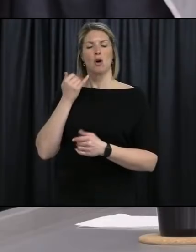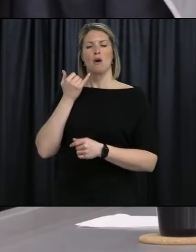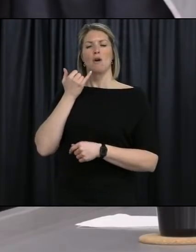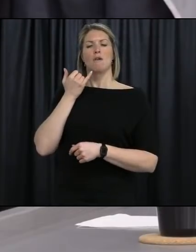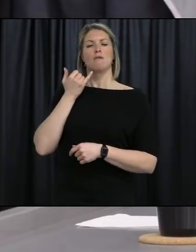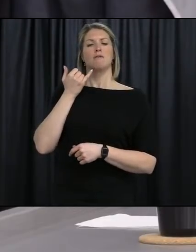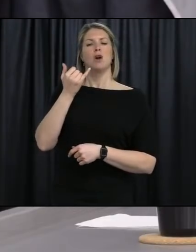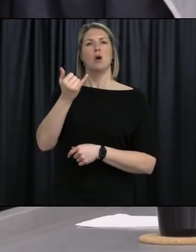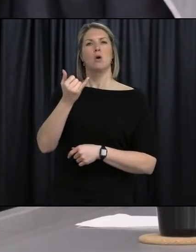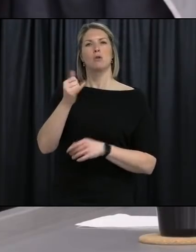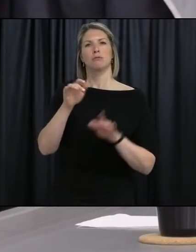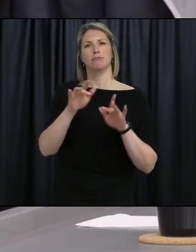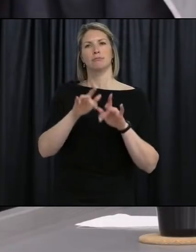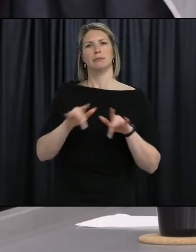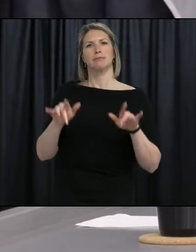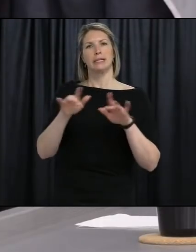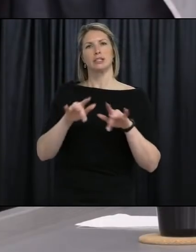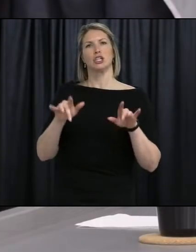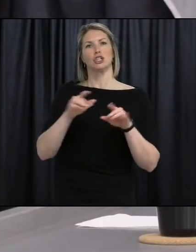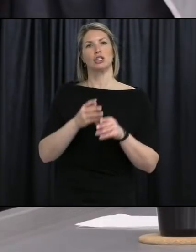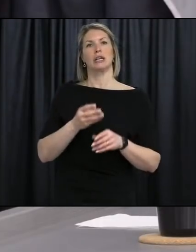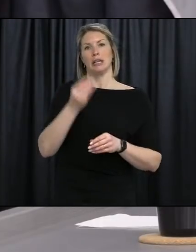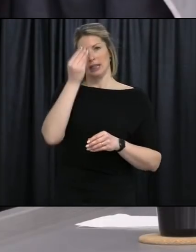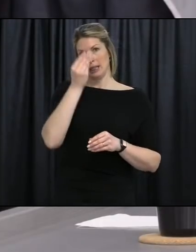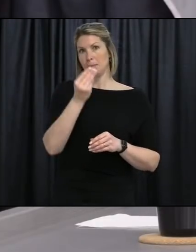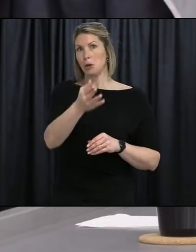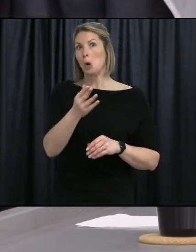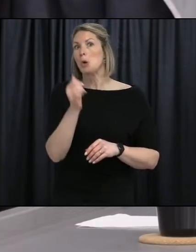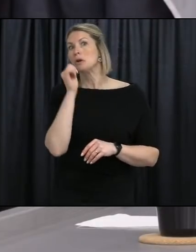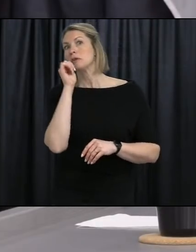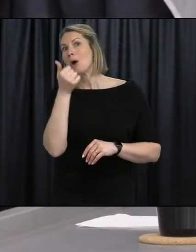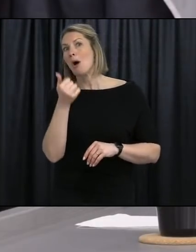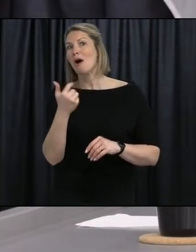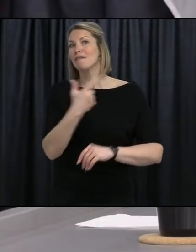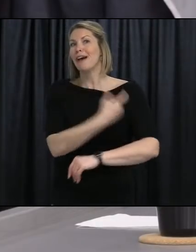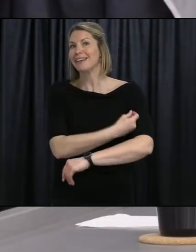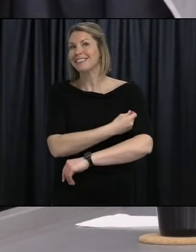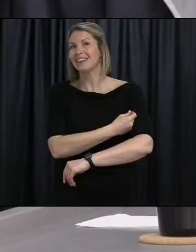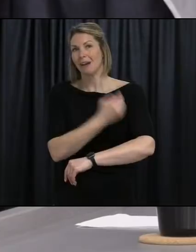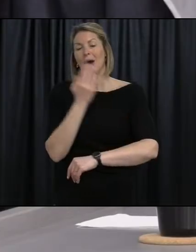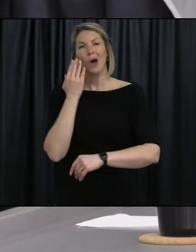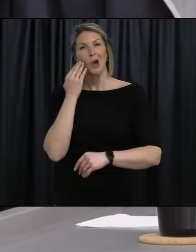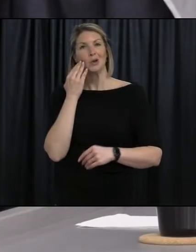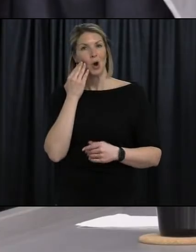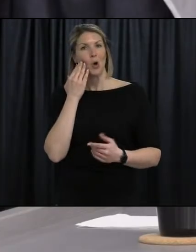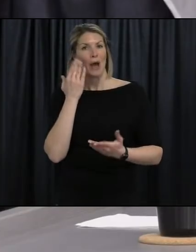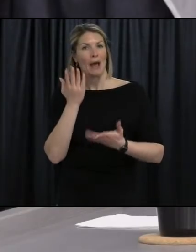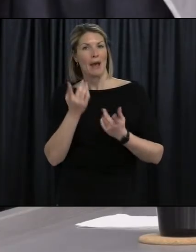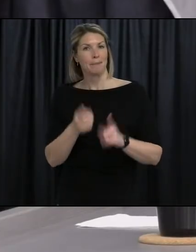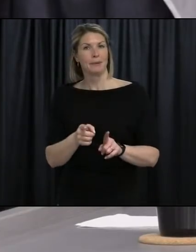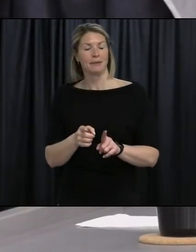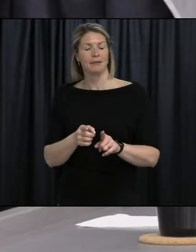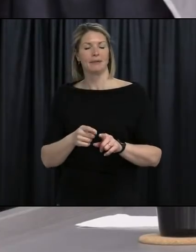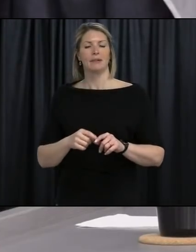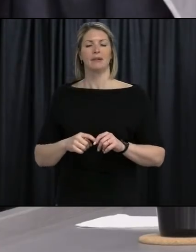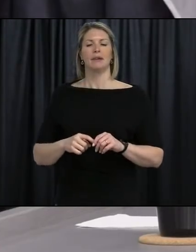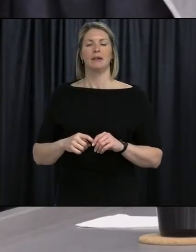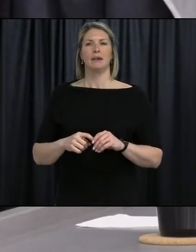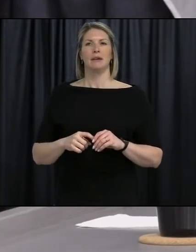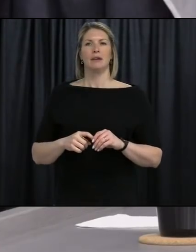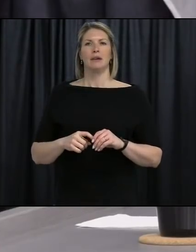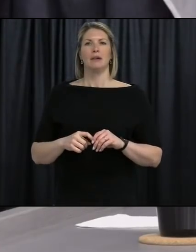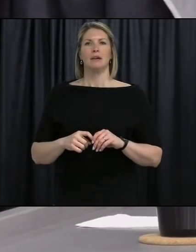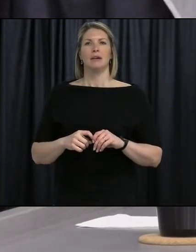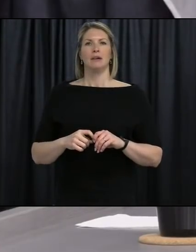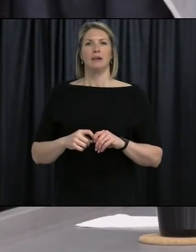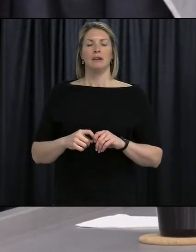for people for second doses. We're ready to deal with those. In terms of the first